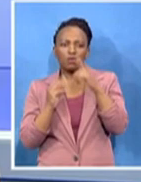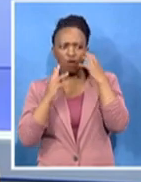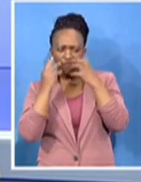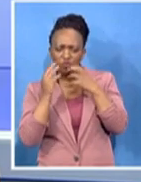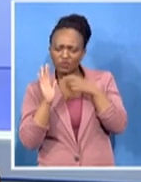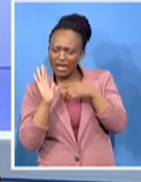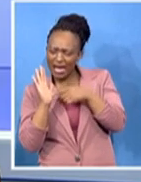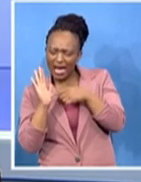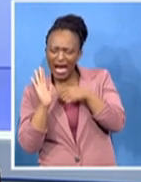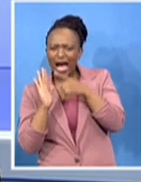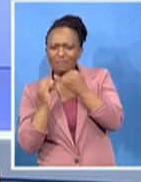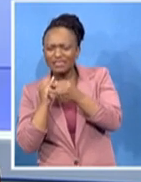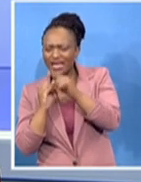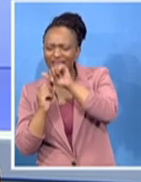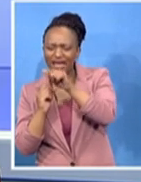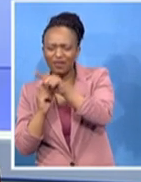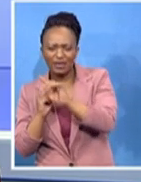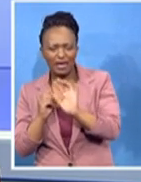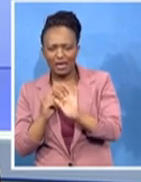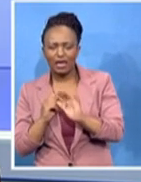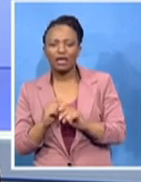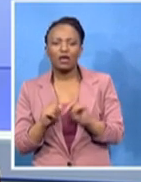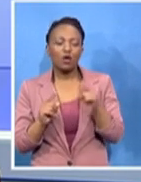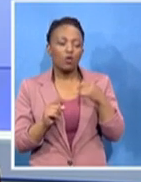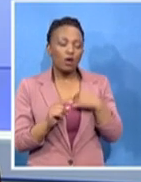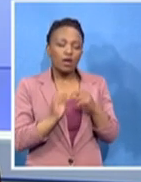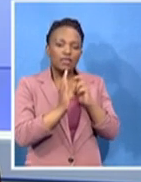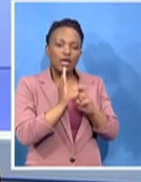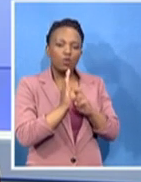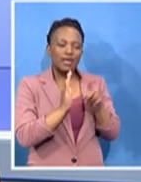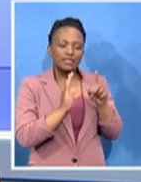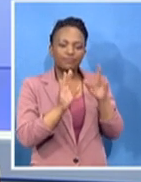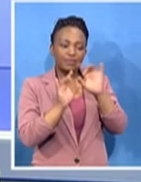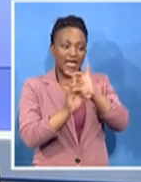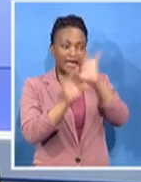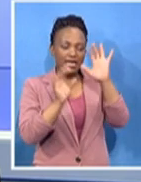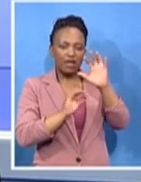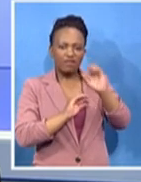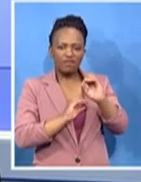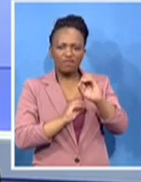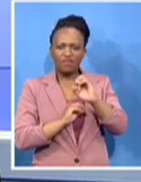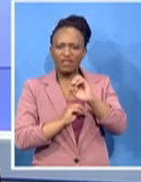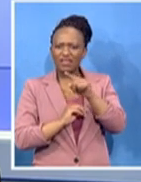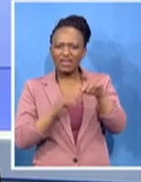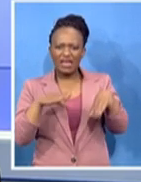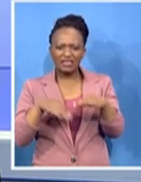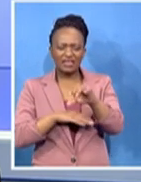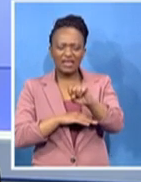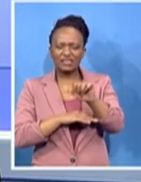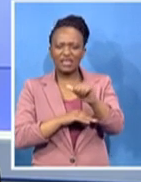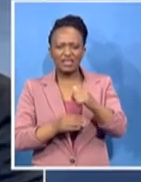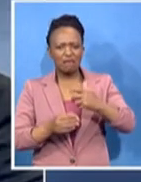are this clear-cut, why do you think ActionSA missed it? Or why did they miss the point?